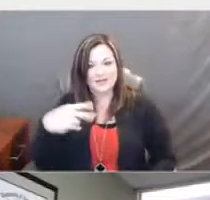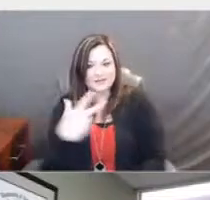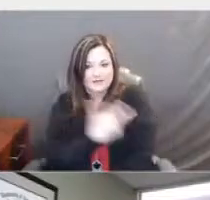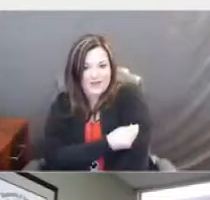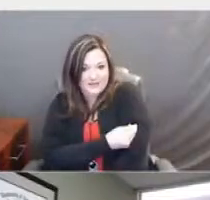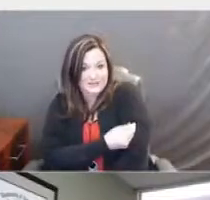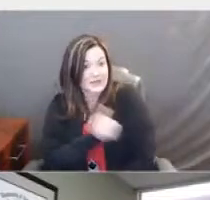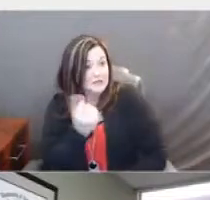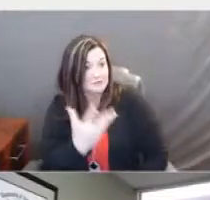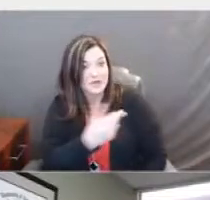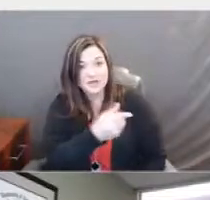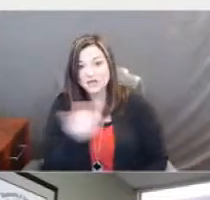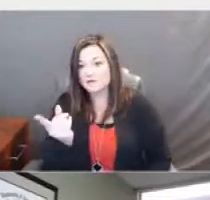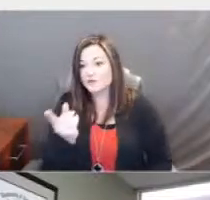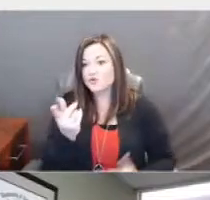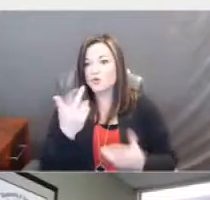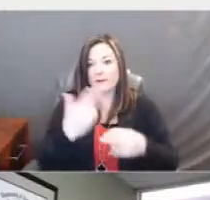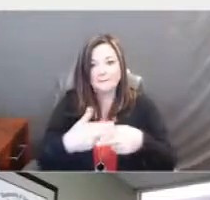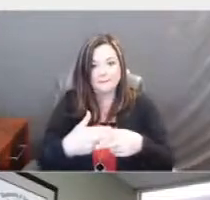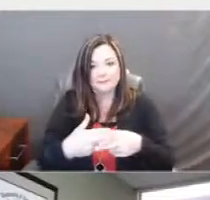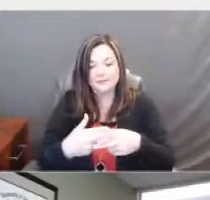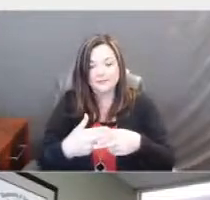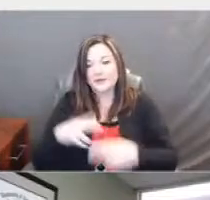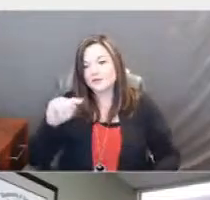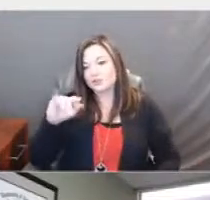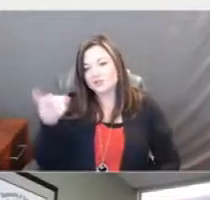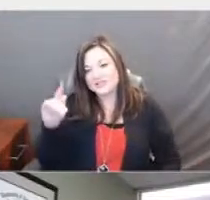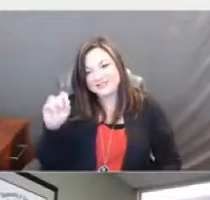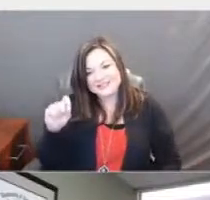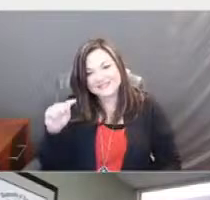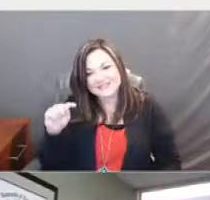of you have mentioned, the Tuskegee study, and